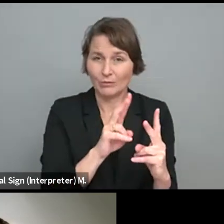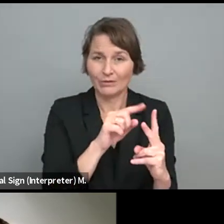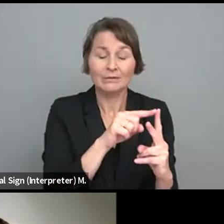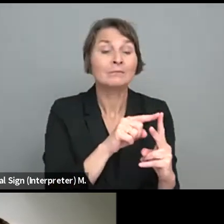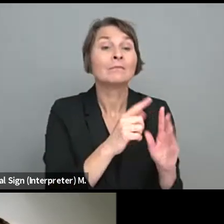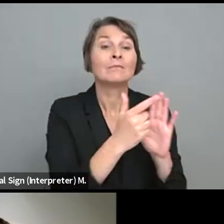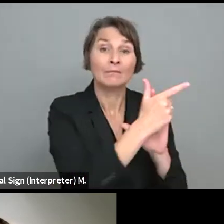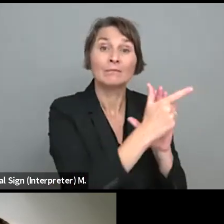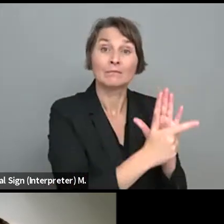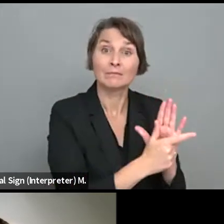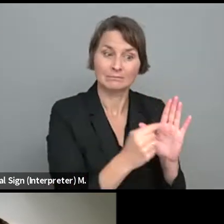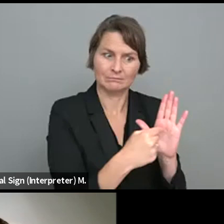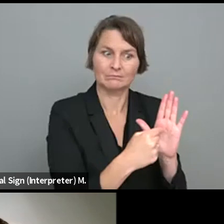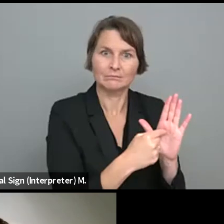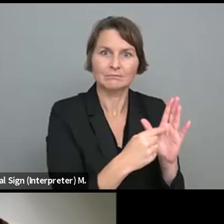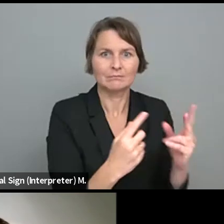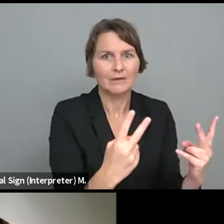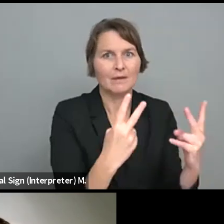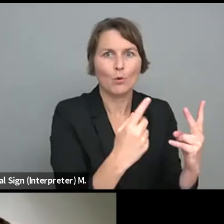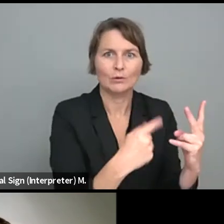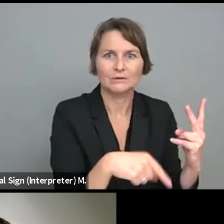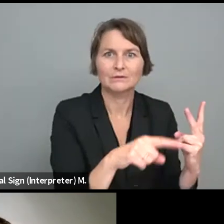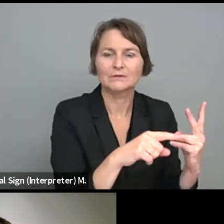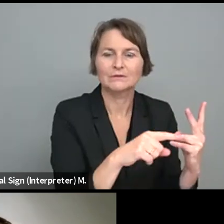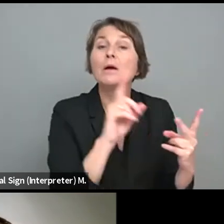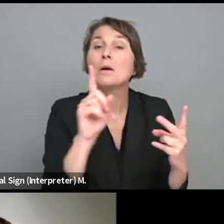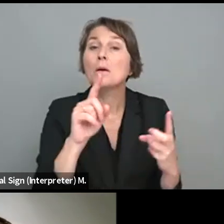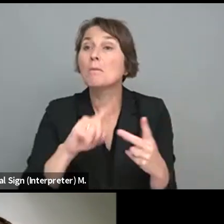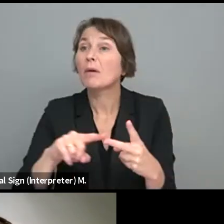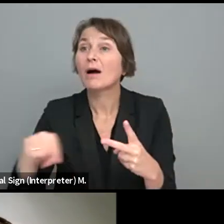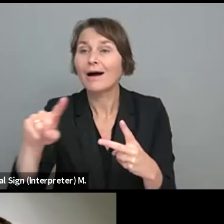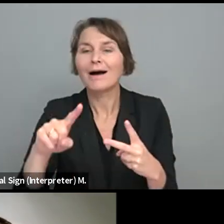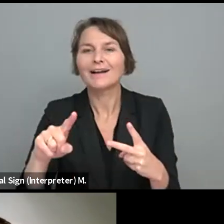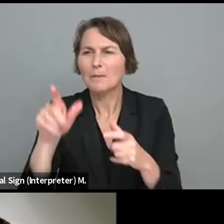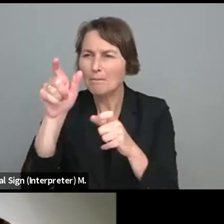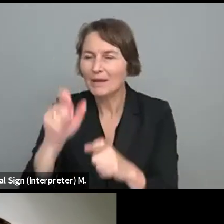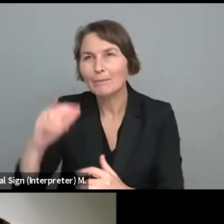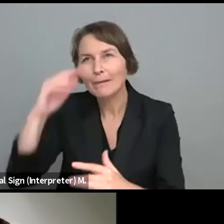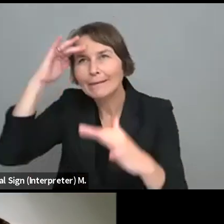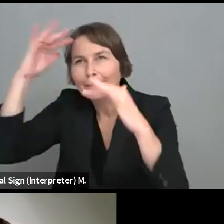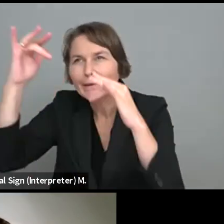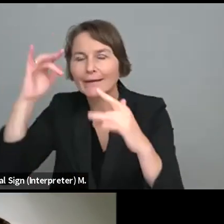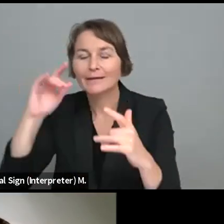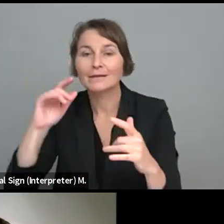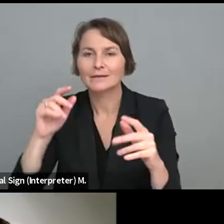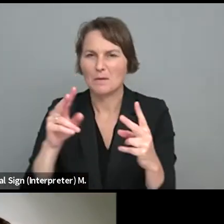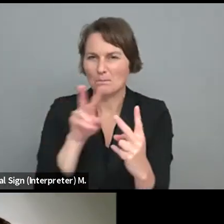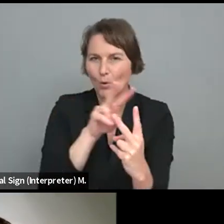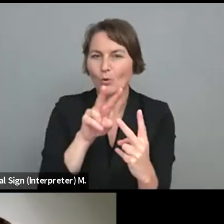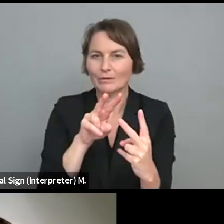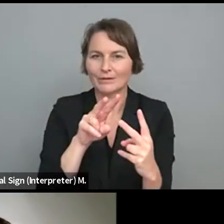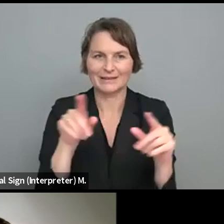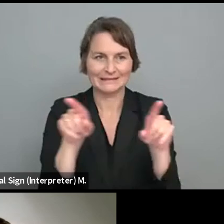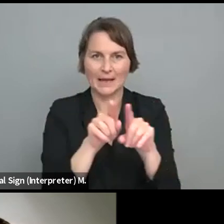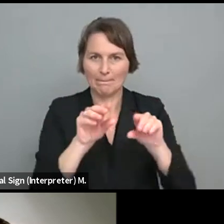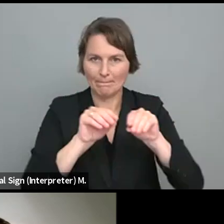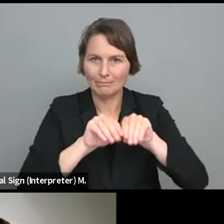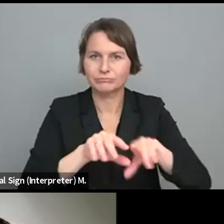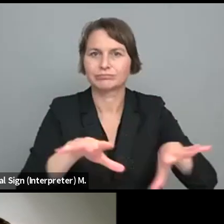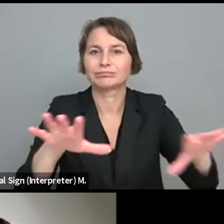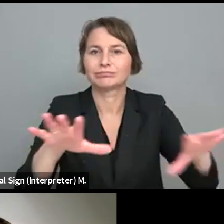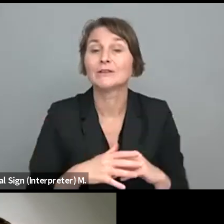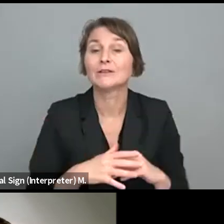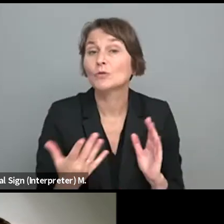important, but legislation that's not implemented is not actually going to bring about change. And legislation that is not designed to